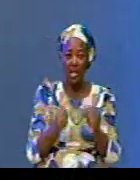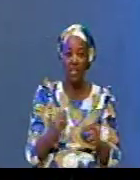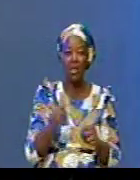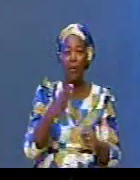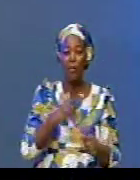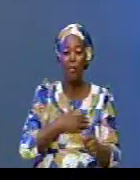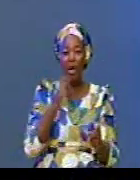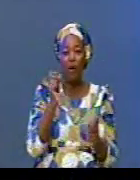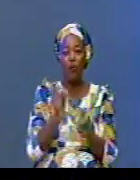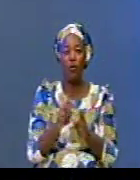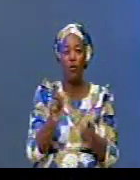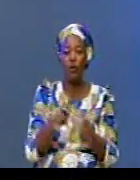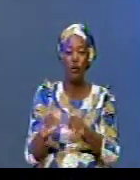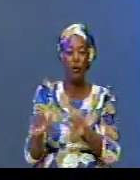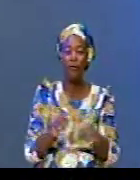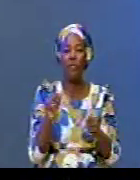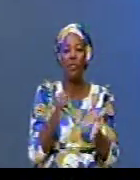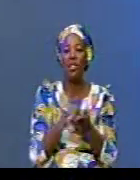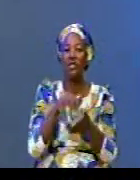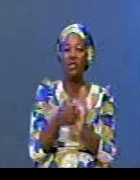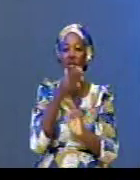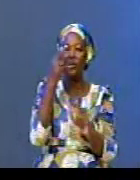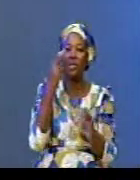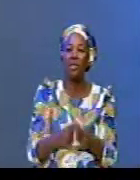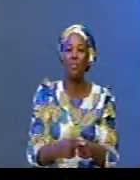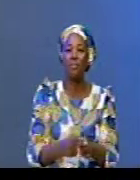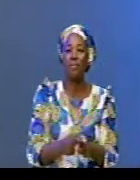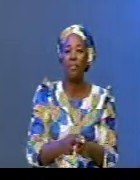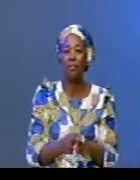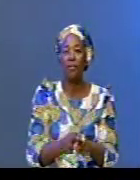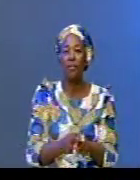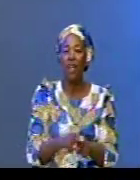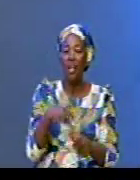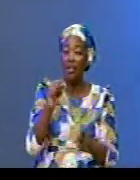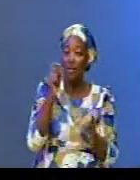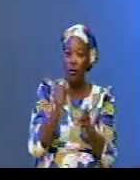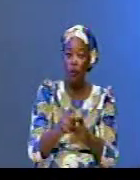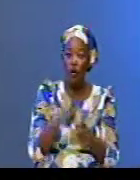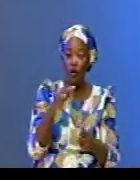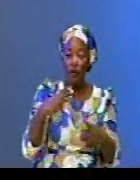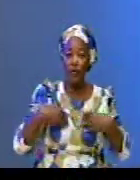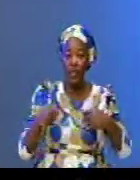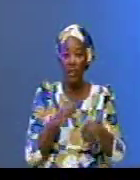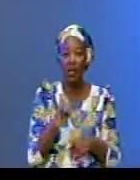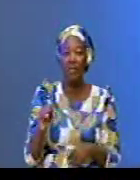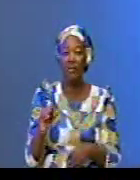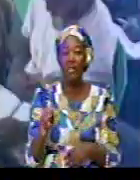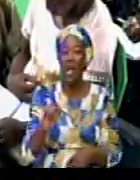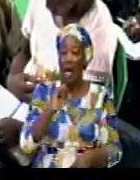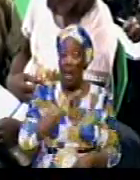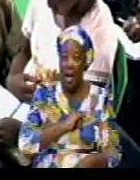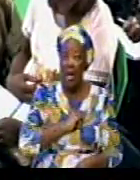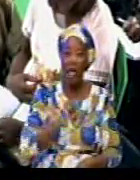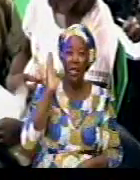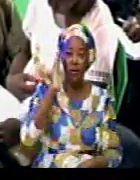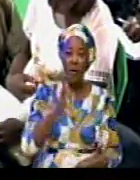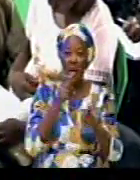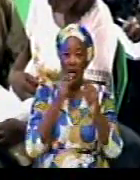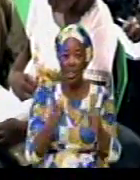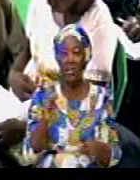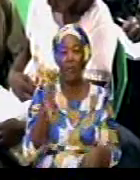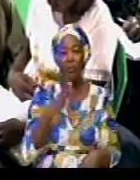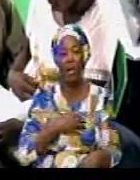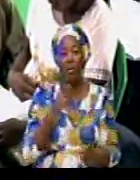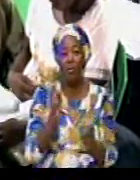The word of salvation, I will hasten my word to perform it. The